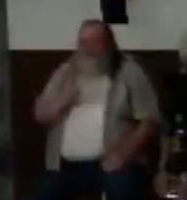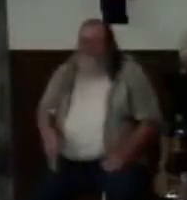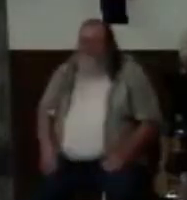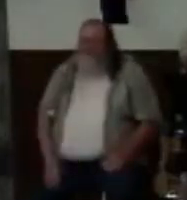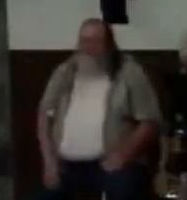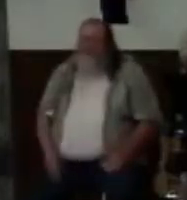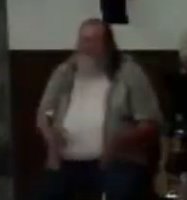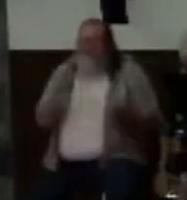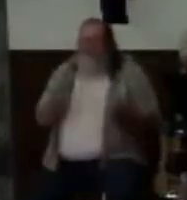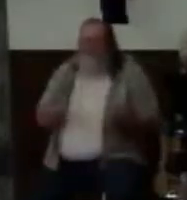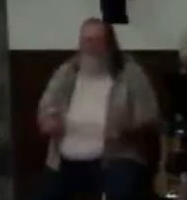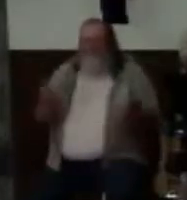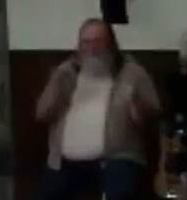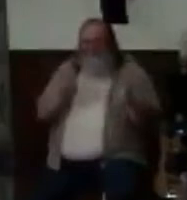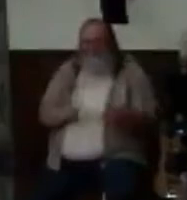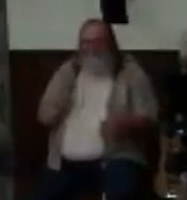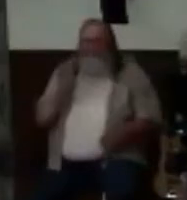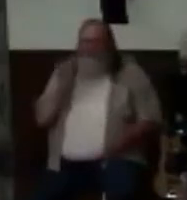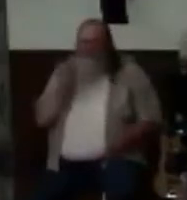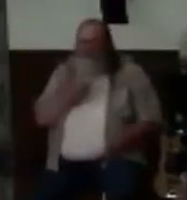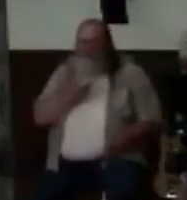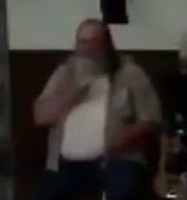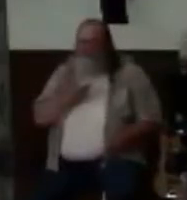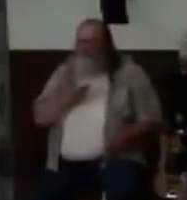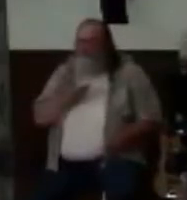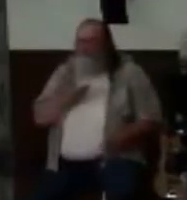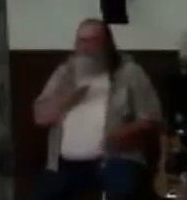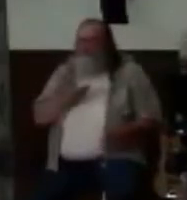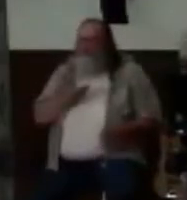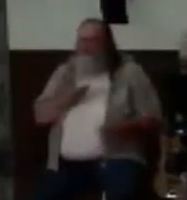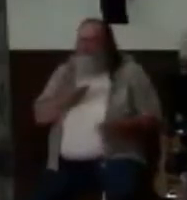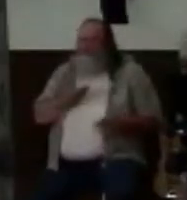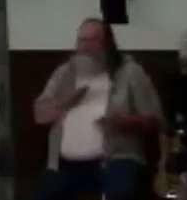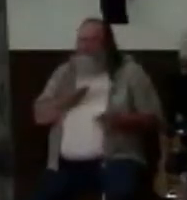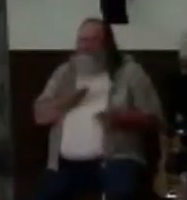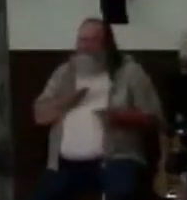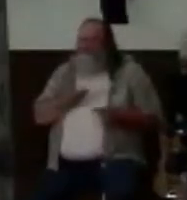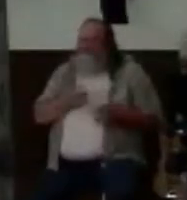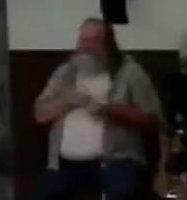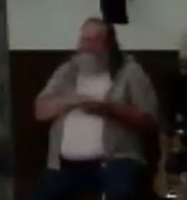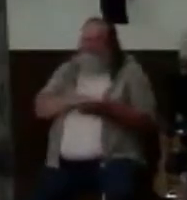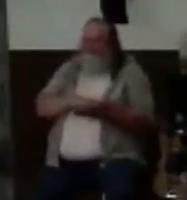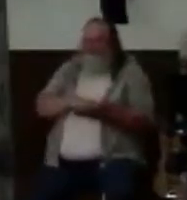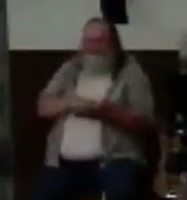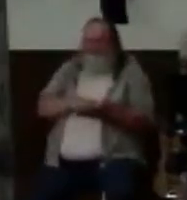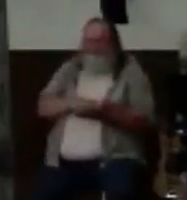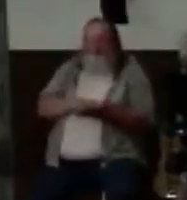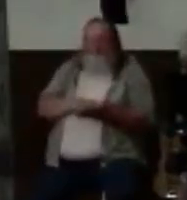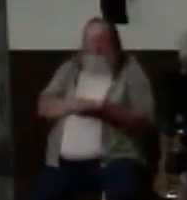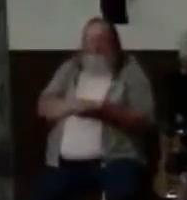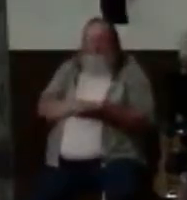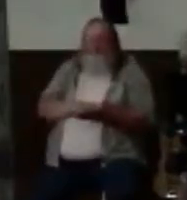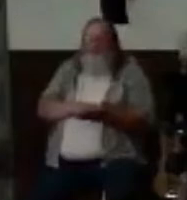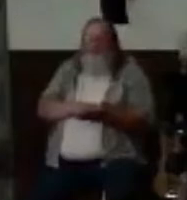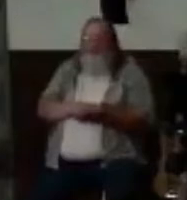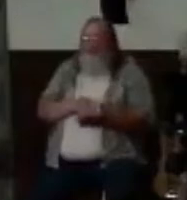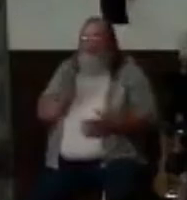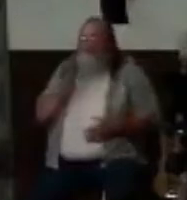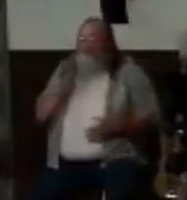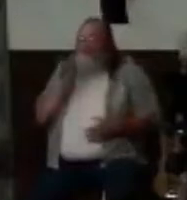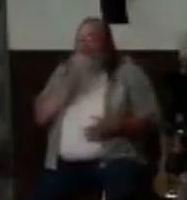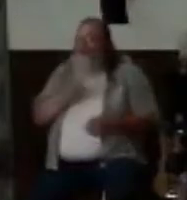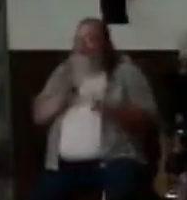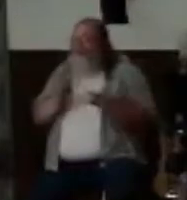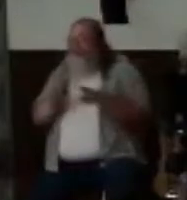When we allow traditions to become our religion, we become lukewarm. Lukewarm Christians can't pour out hot water. It's that